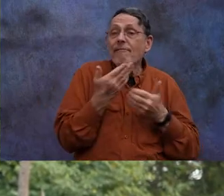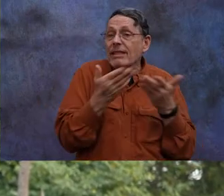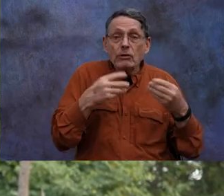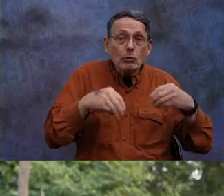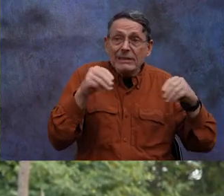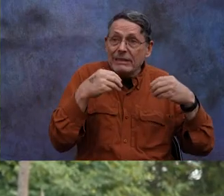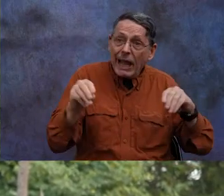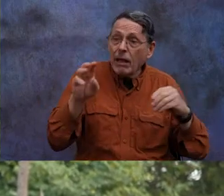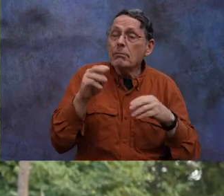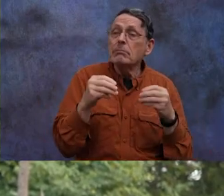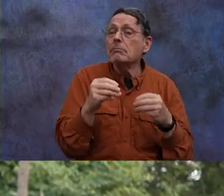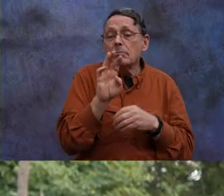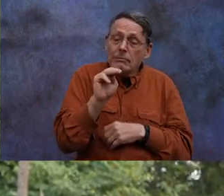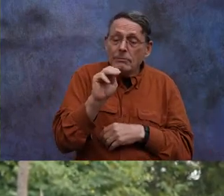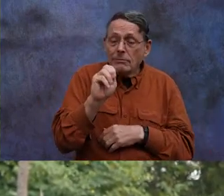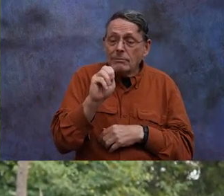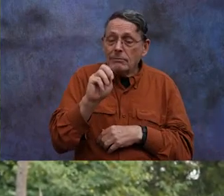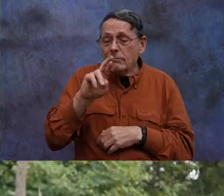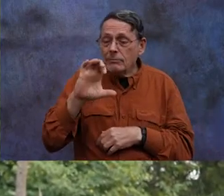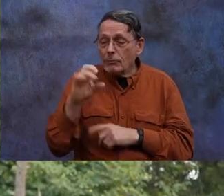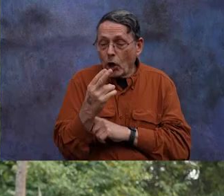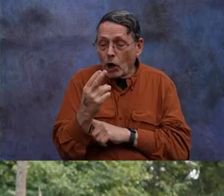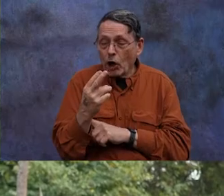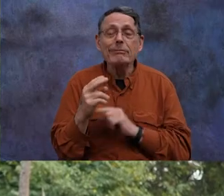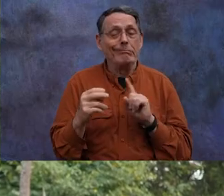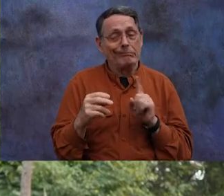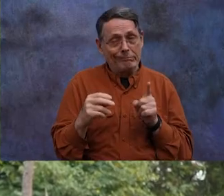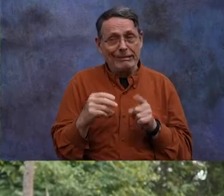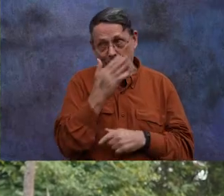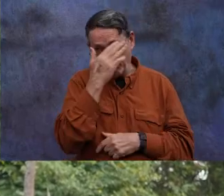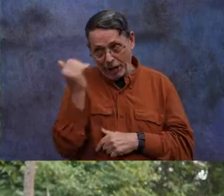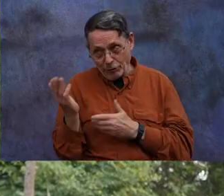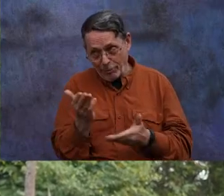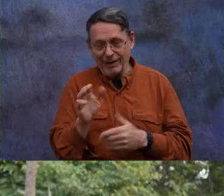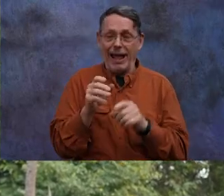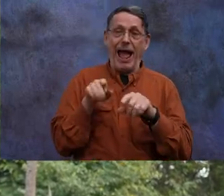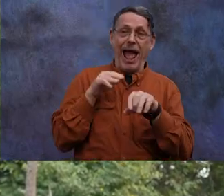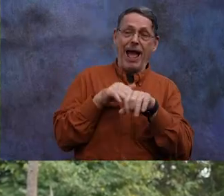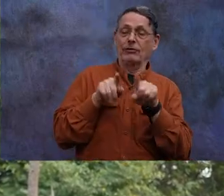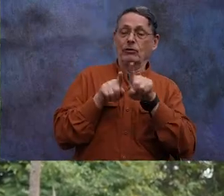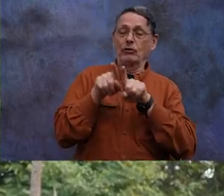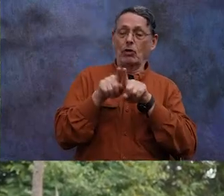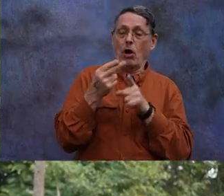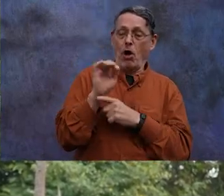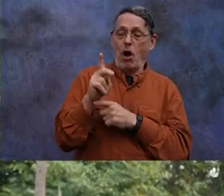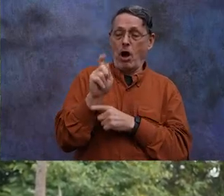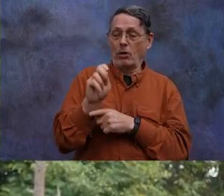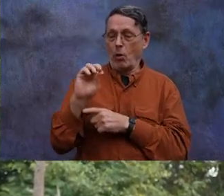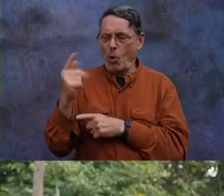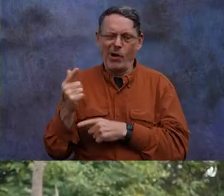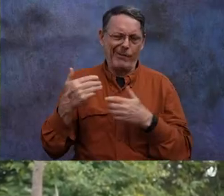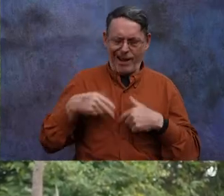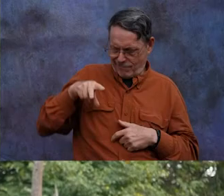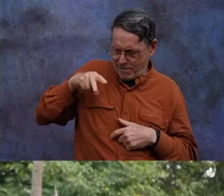sale. She forgot hers, but starhawk.org. There you go. And there is pins